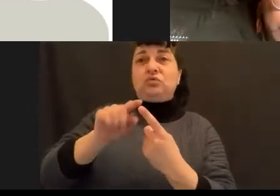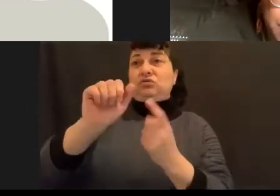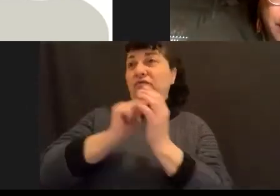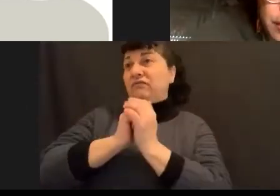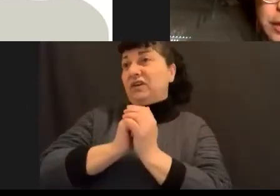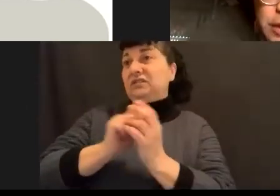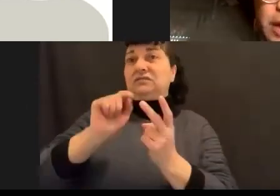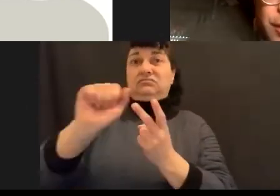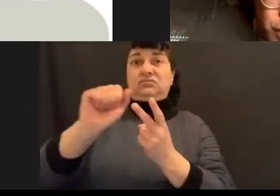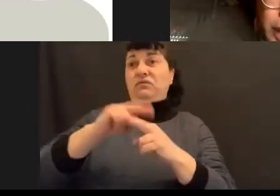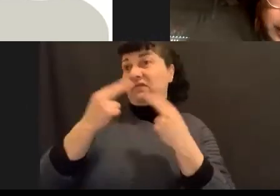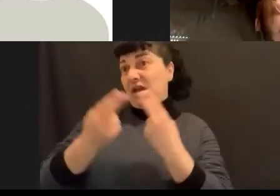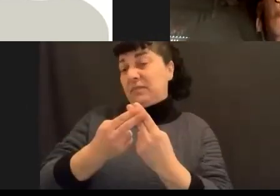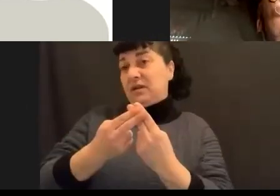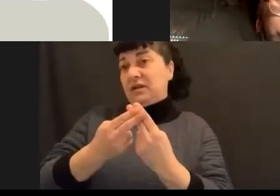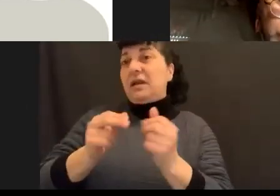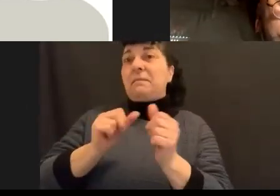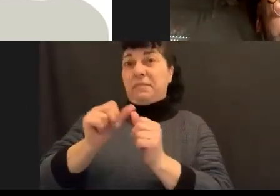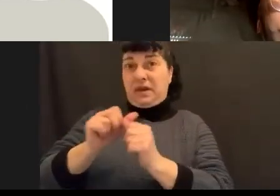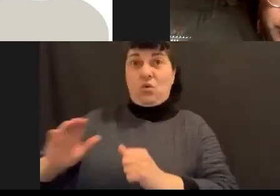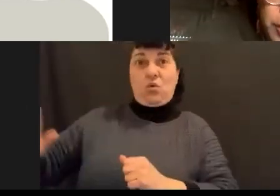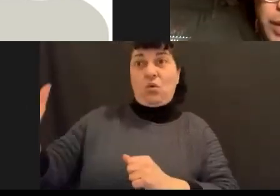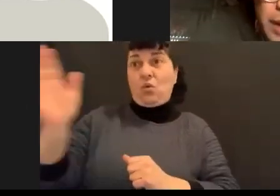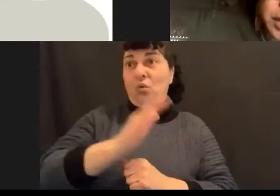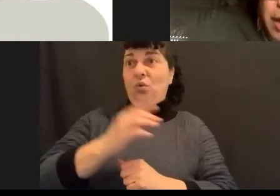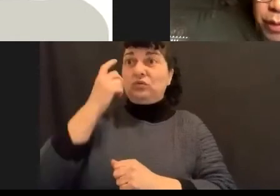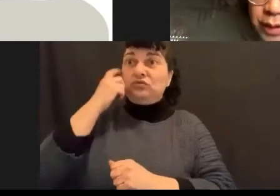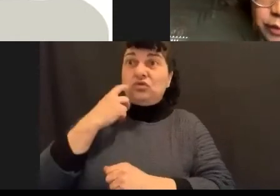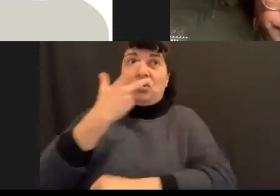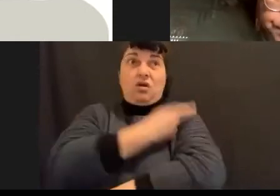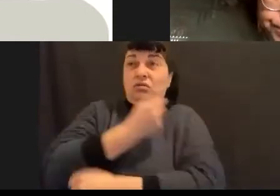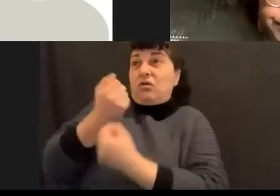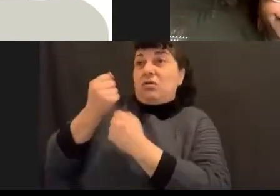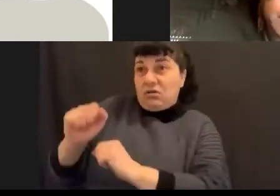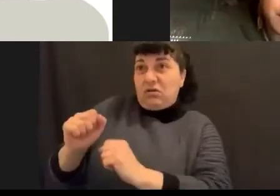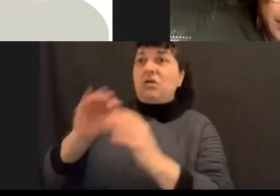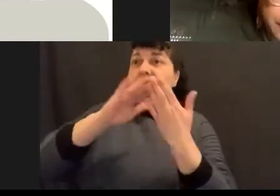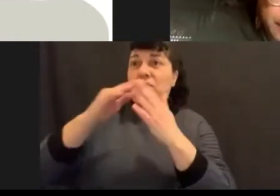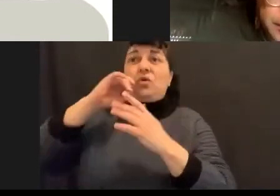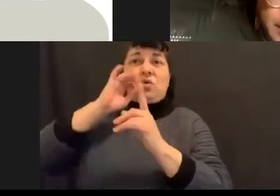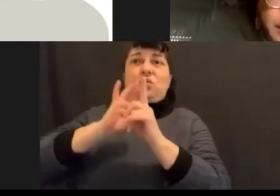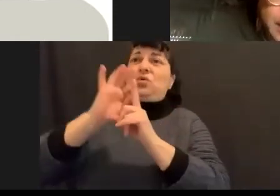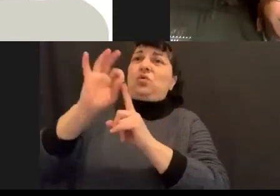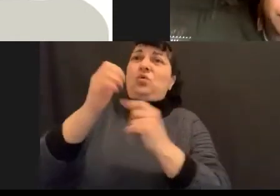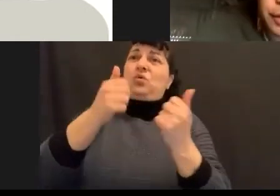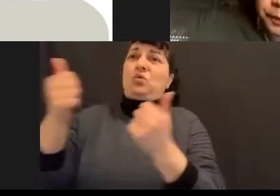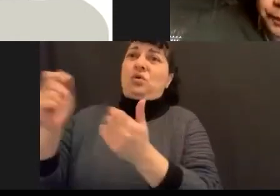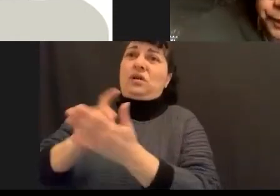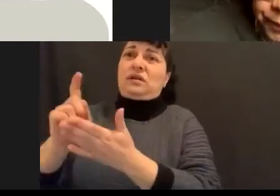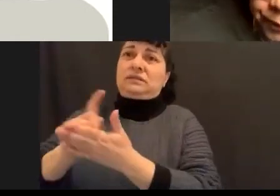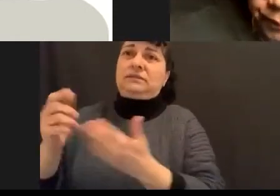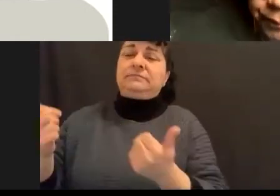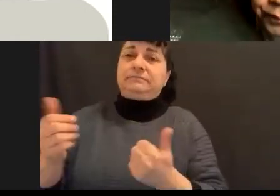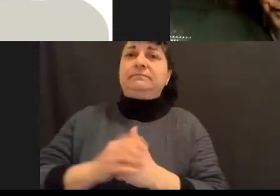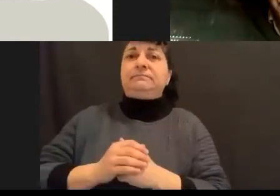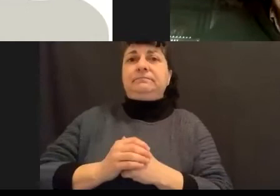us get vaccinated, the more likely that we as a community will be able to get through this. So thanks very much, Matt, and back over to you.